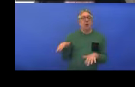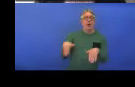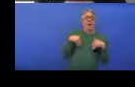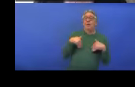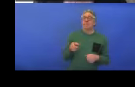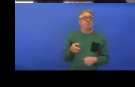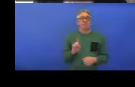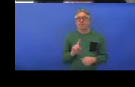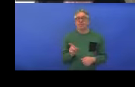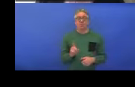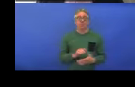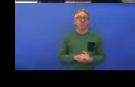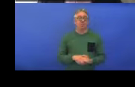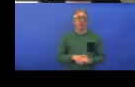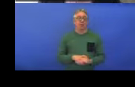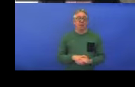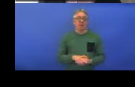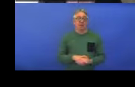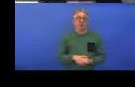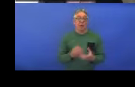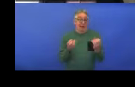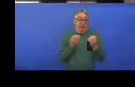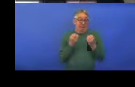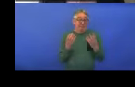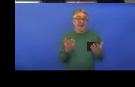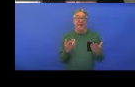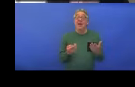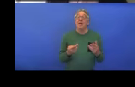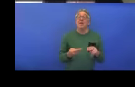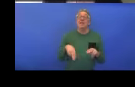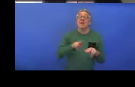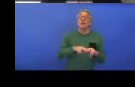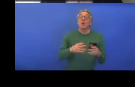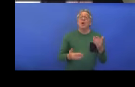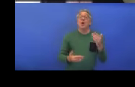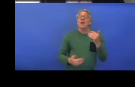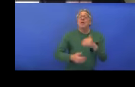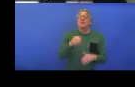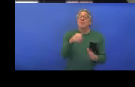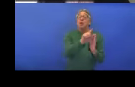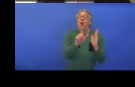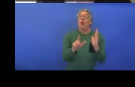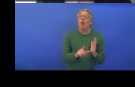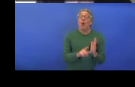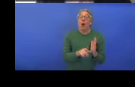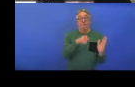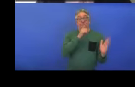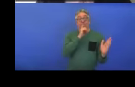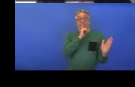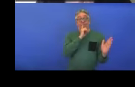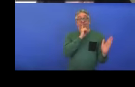something which is not typically done by the national disability laws, and here the CPD committee comes to require